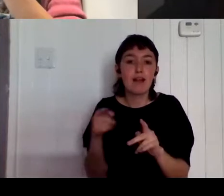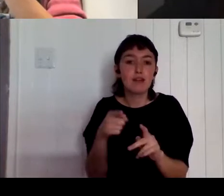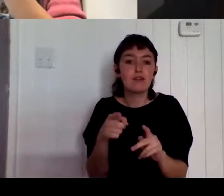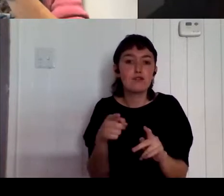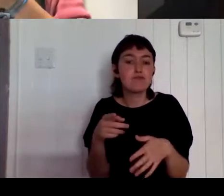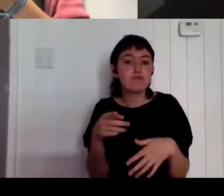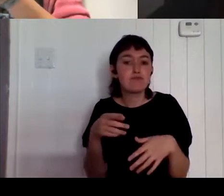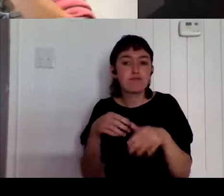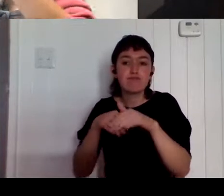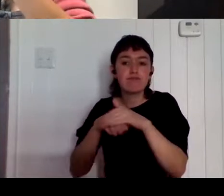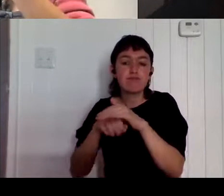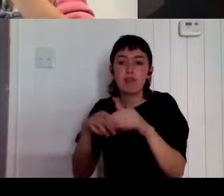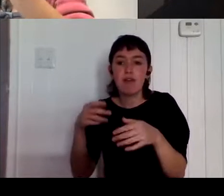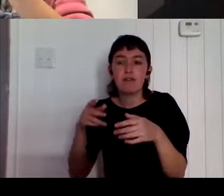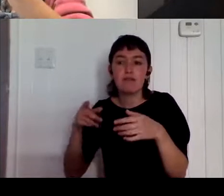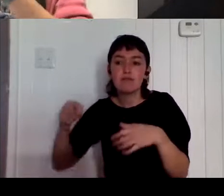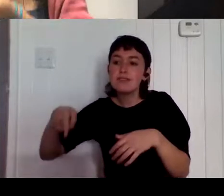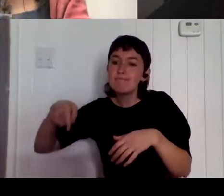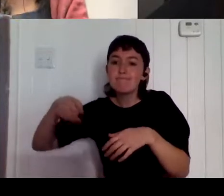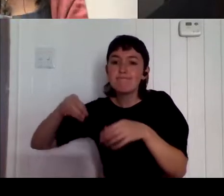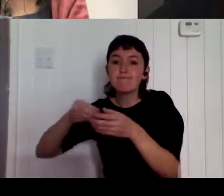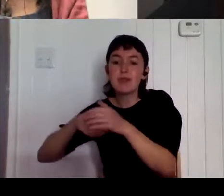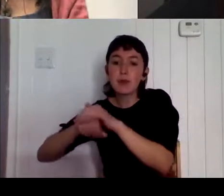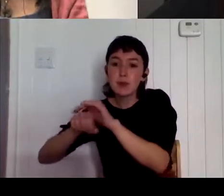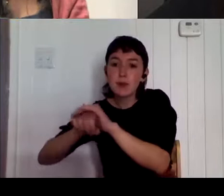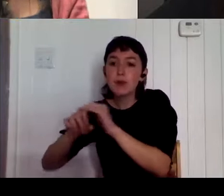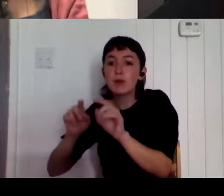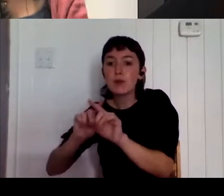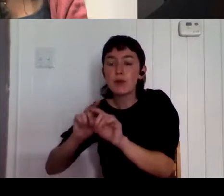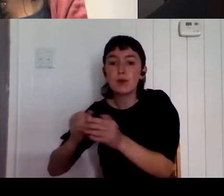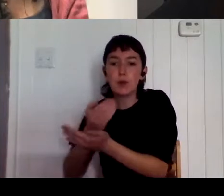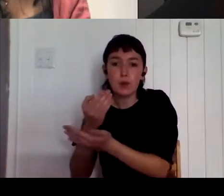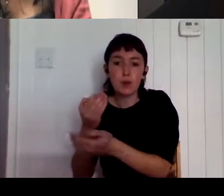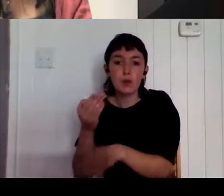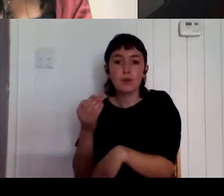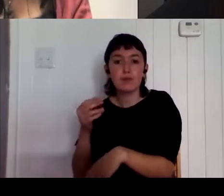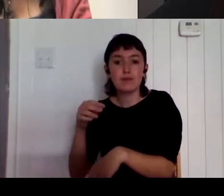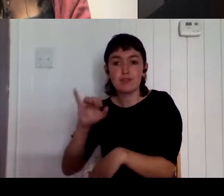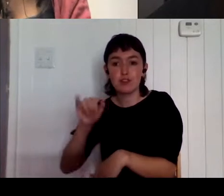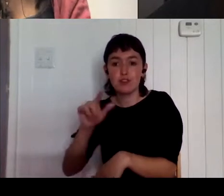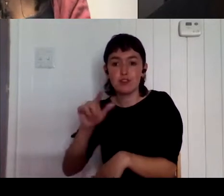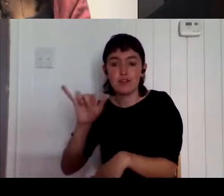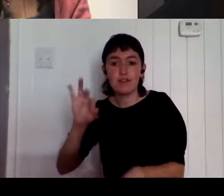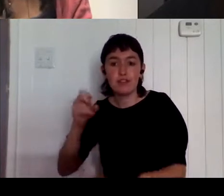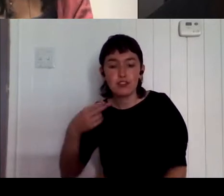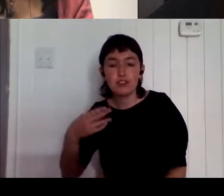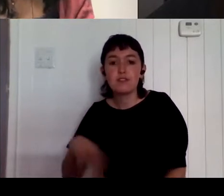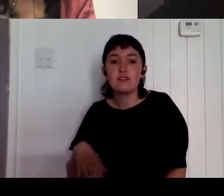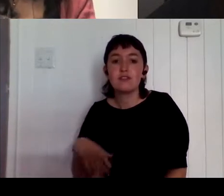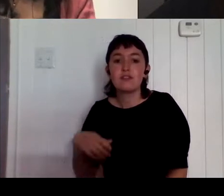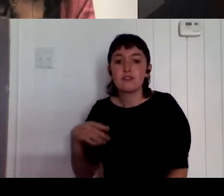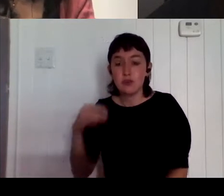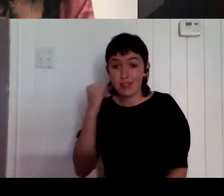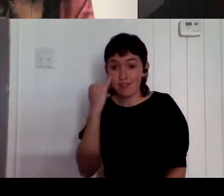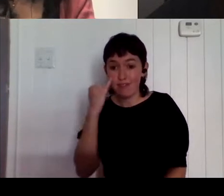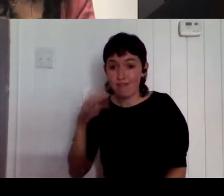eggs and sperm fertilize. They become this small multicellular organism called a planula, which then if it's finds the right conditions,